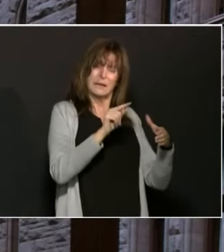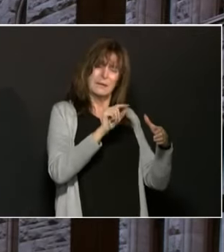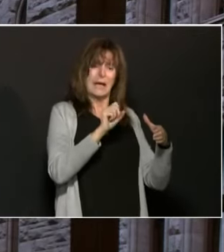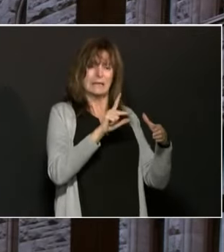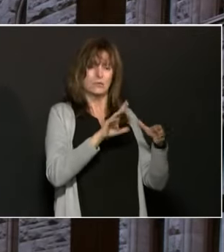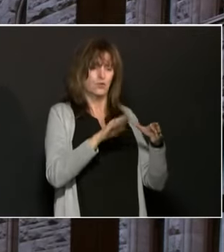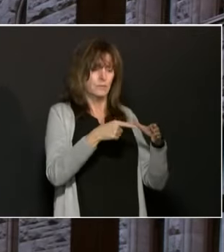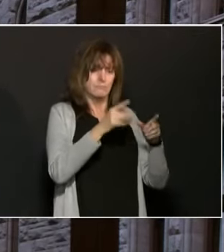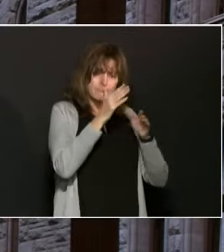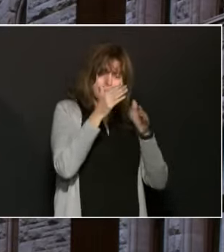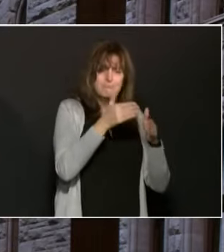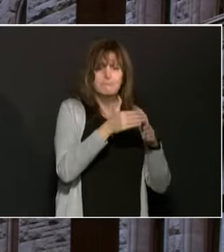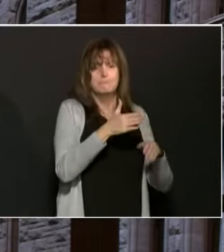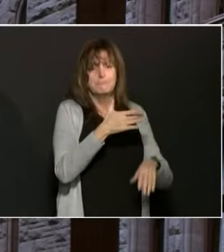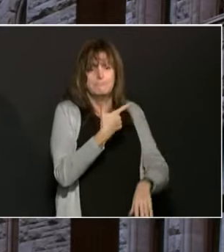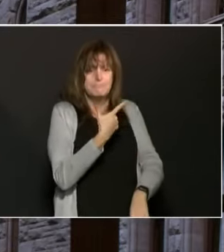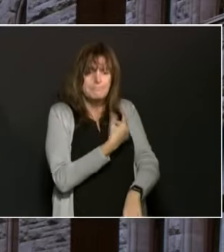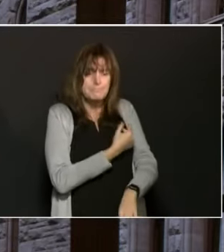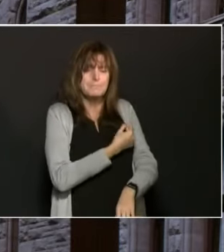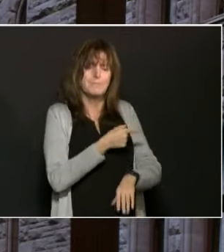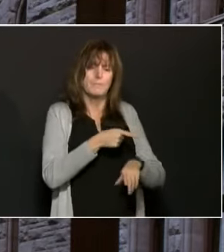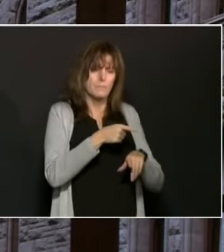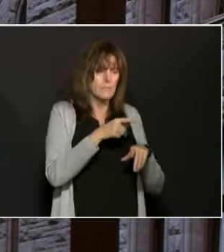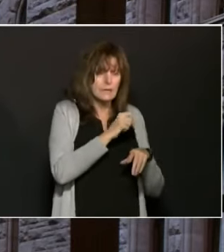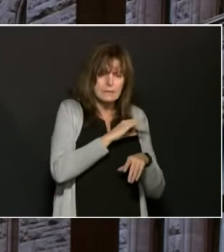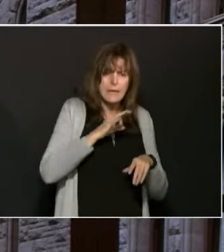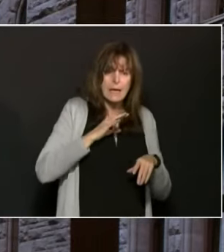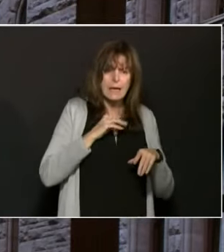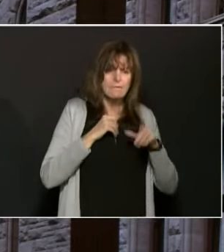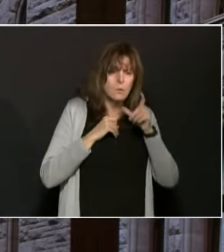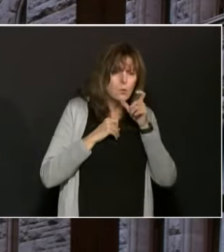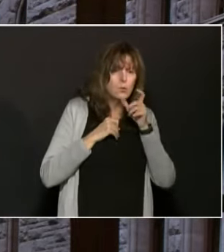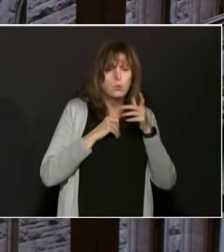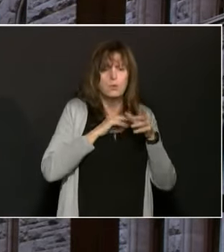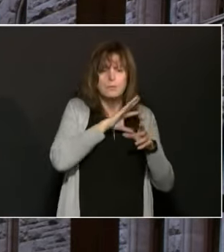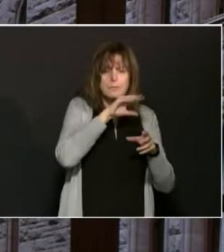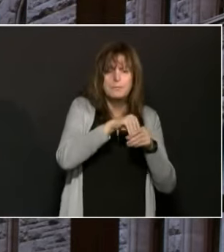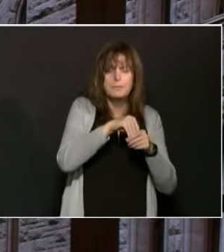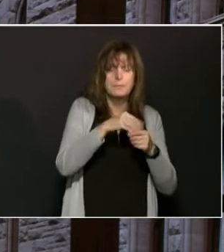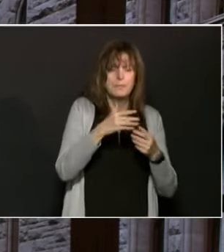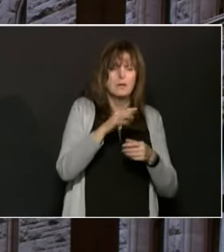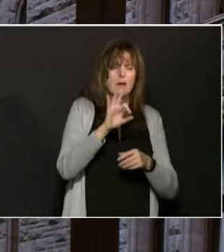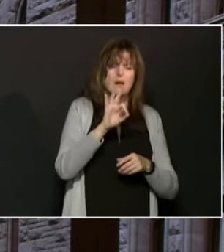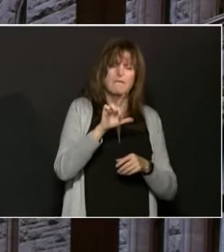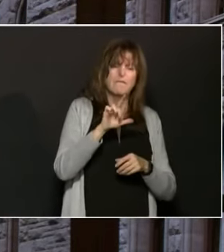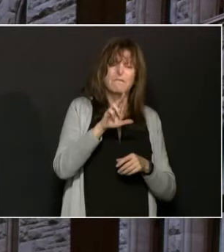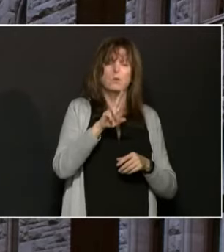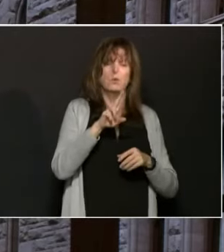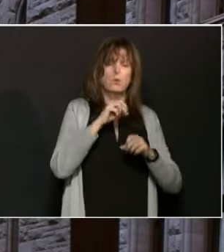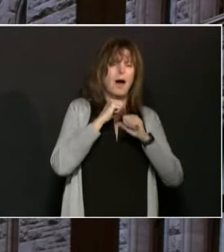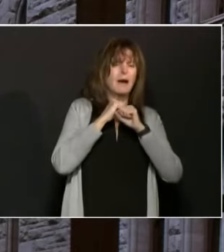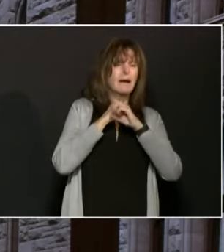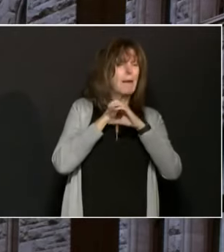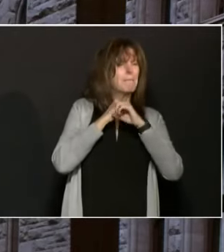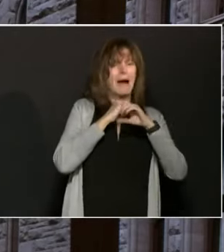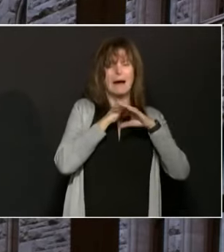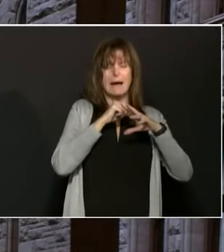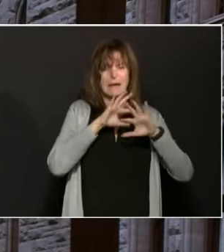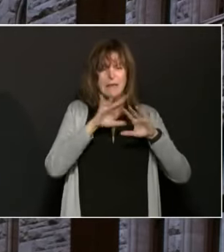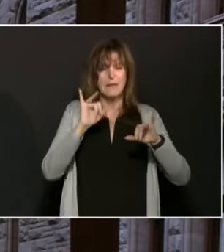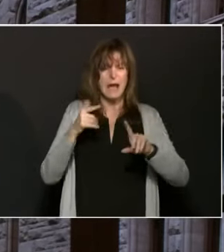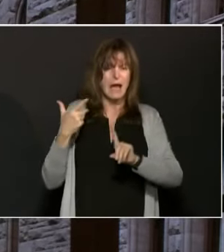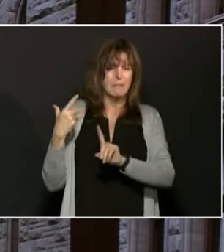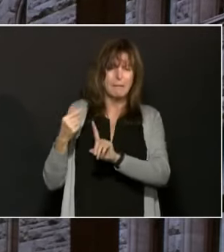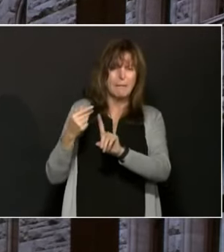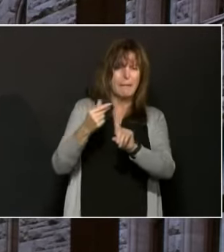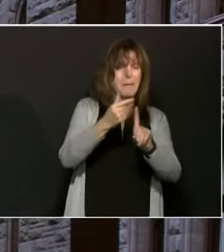have been doing the annual influenza campaign. We just did our most successful one, moving out over 5 million doses in the